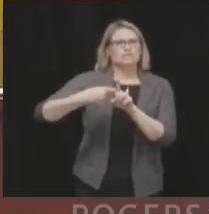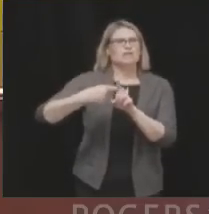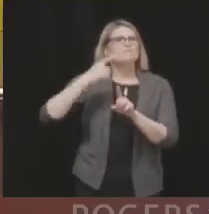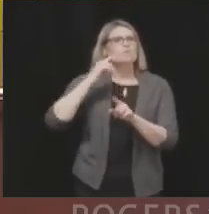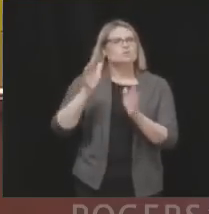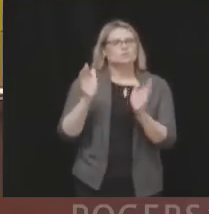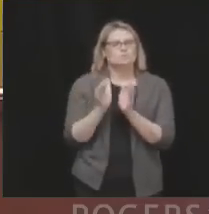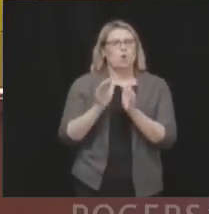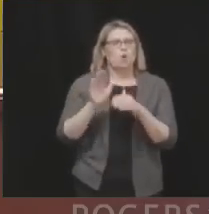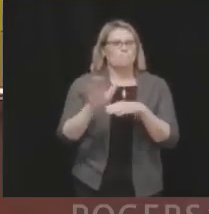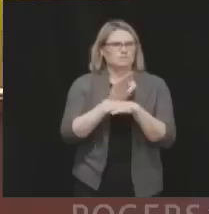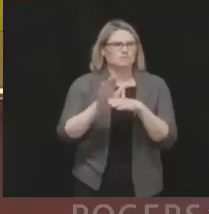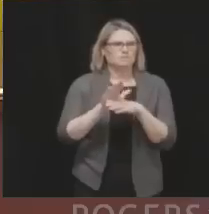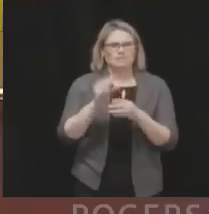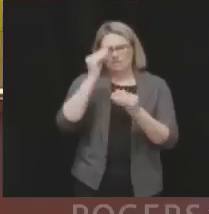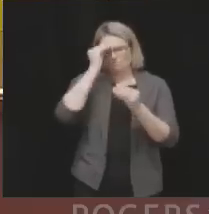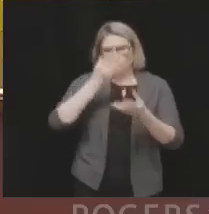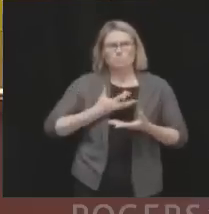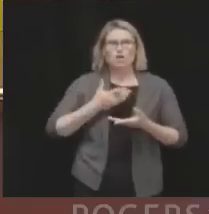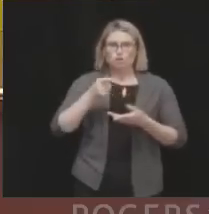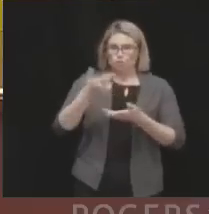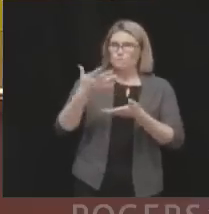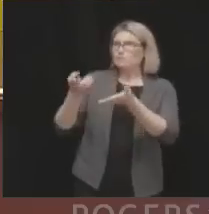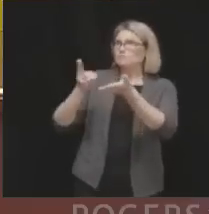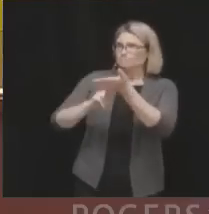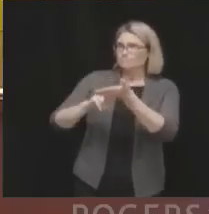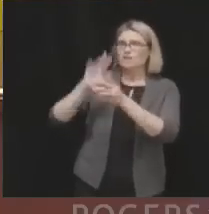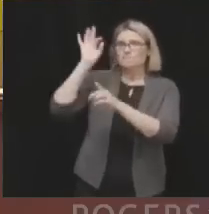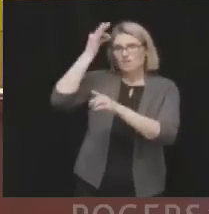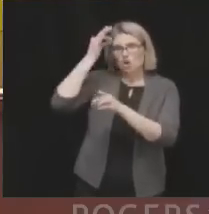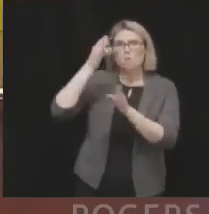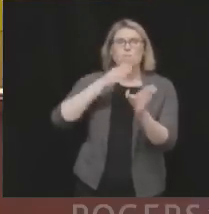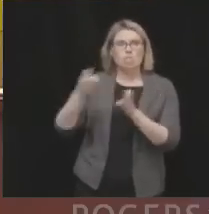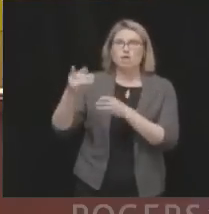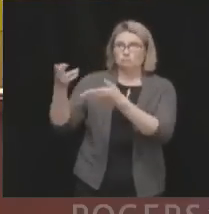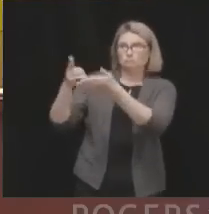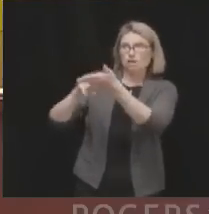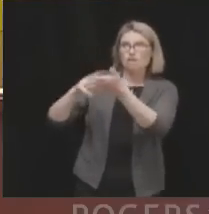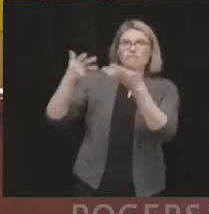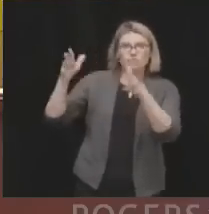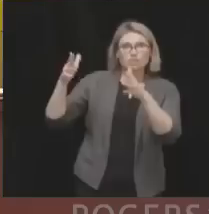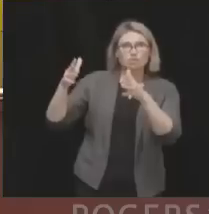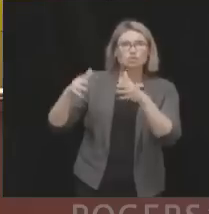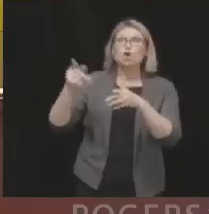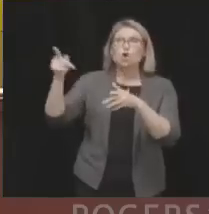you've already put in place. And I just wanted to know how much of the 75% subsidy New Brunswick will pay.